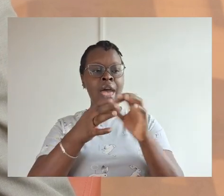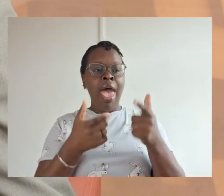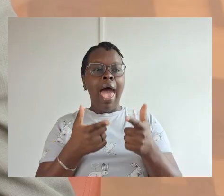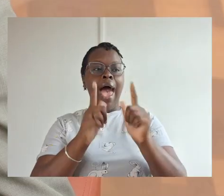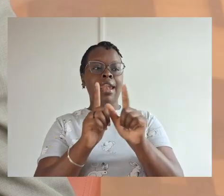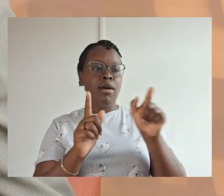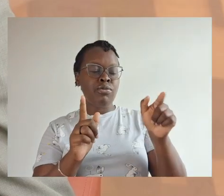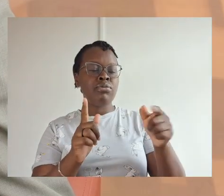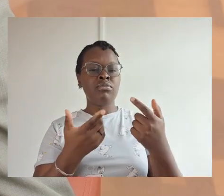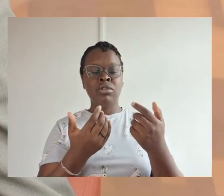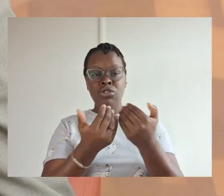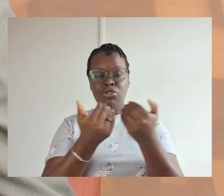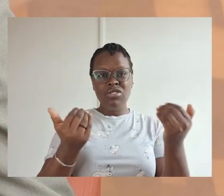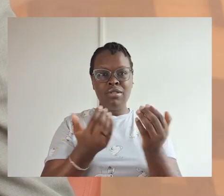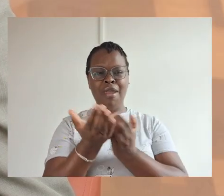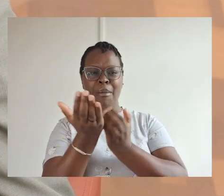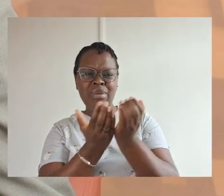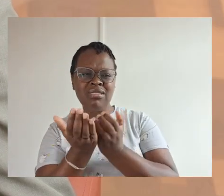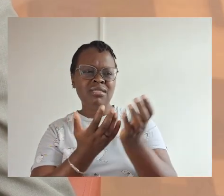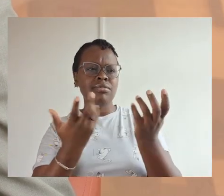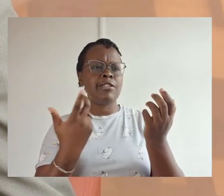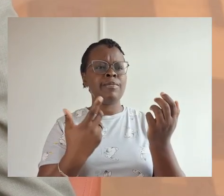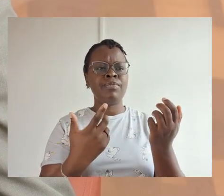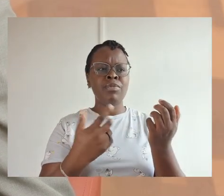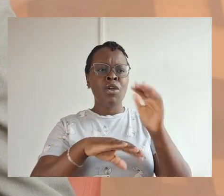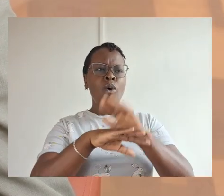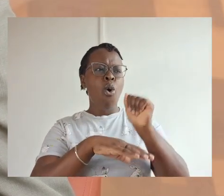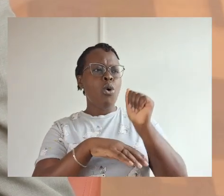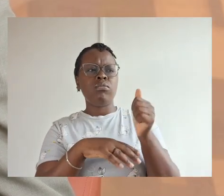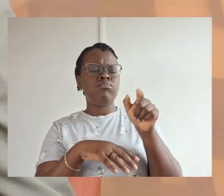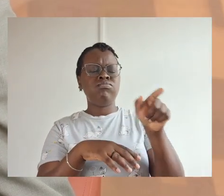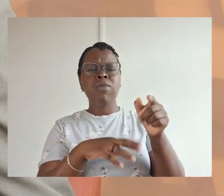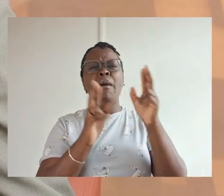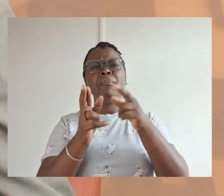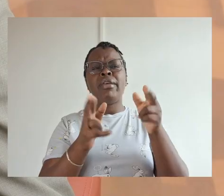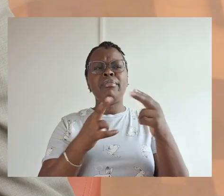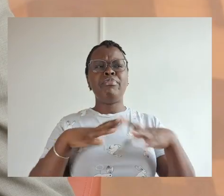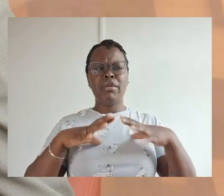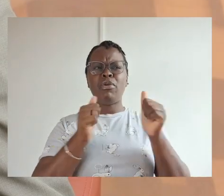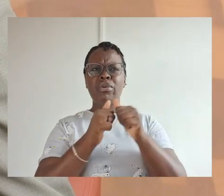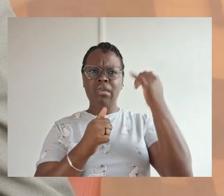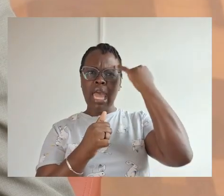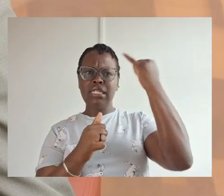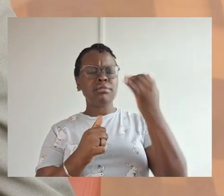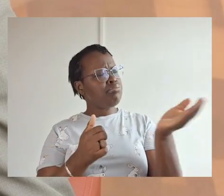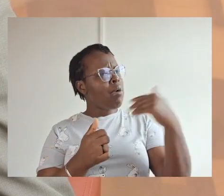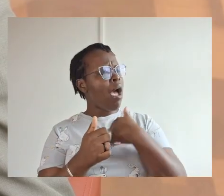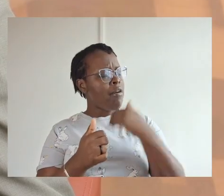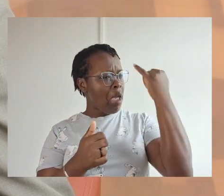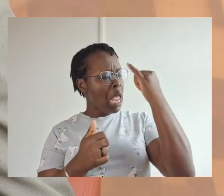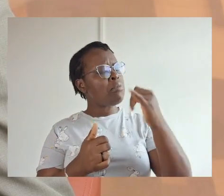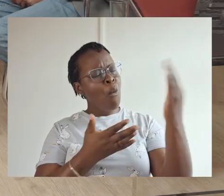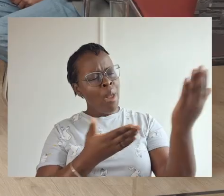movements of these students, businesses, call them people with ideas, to come